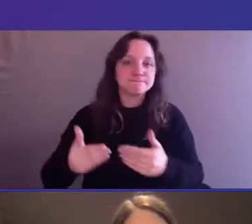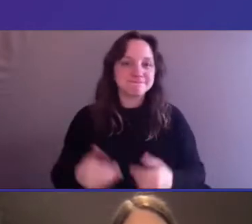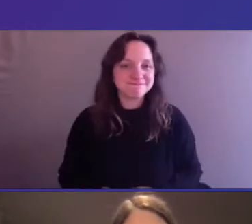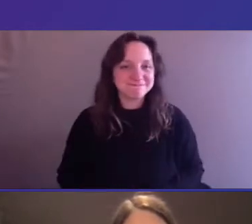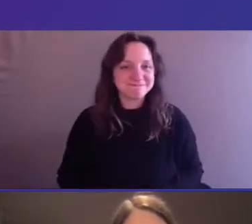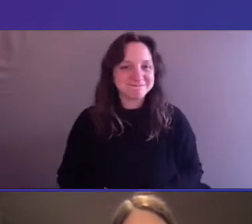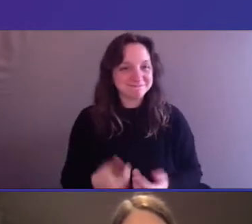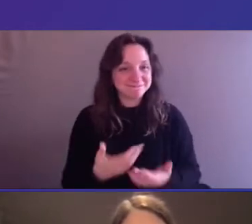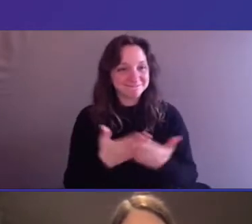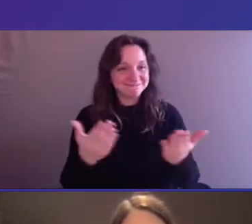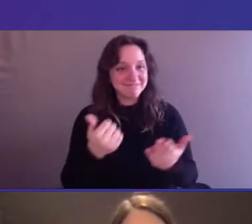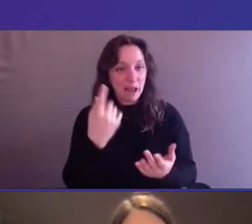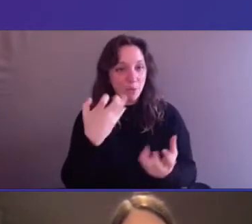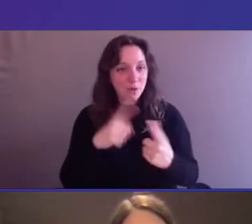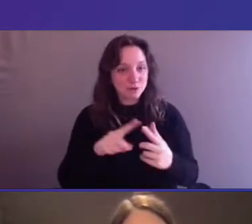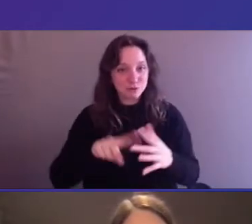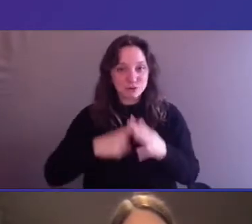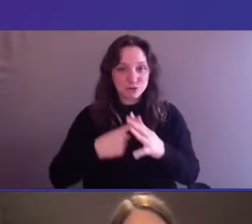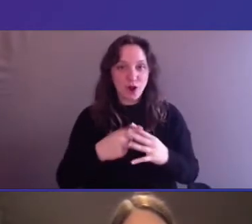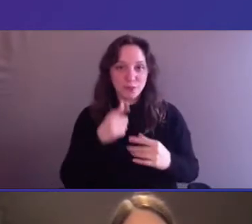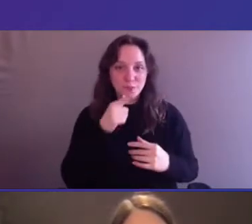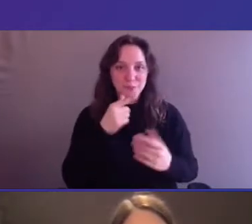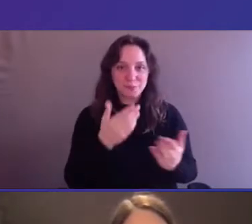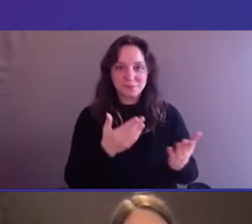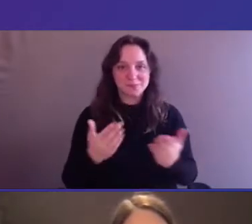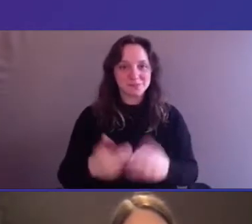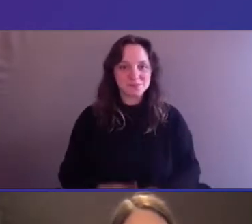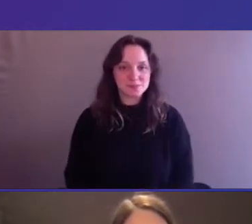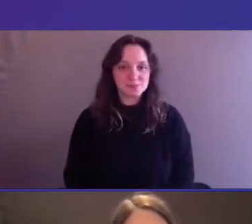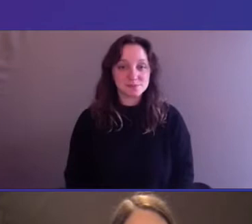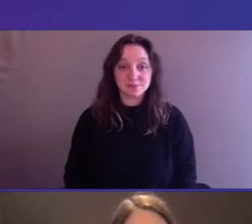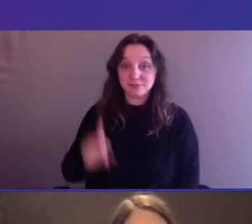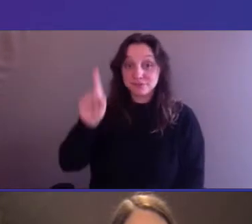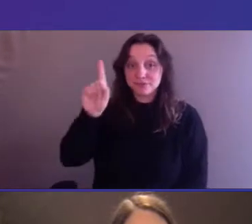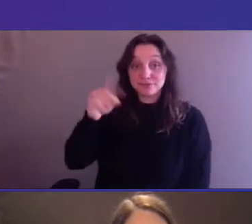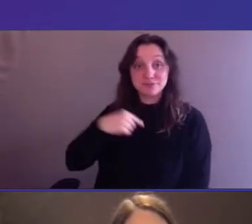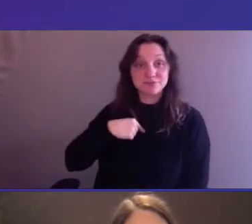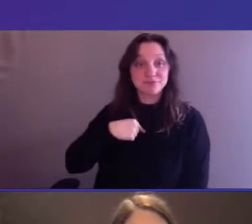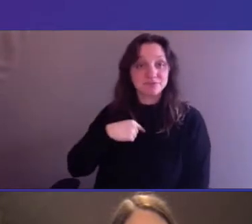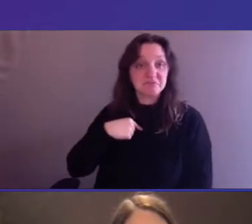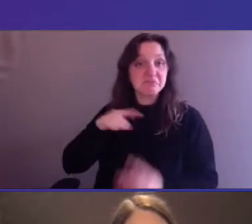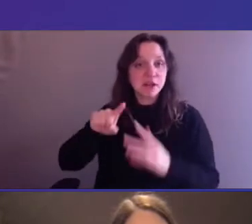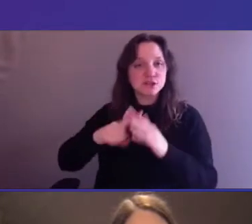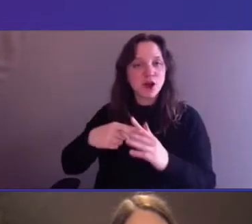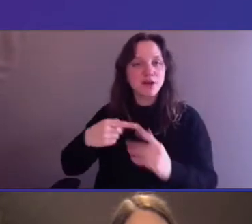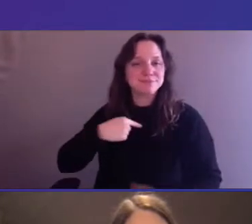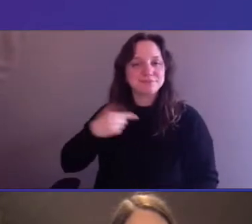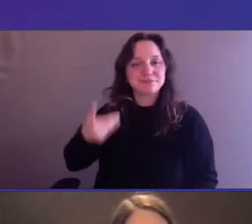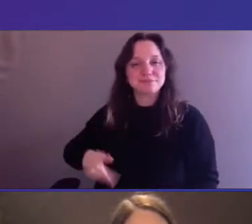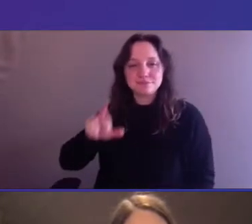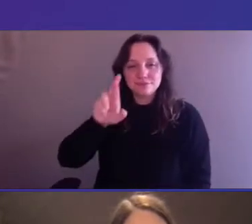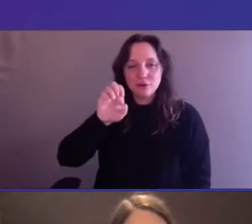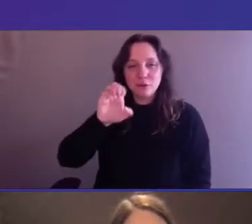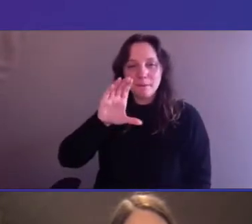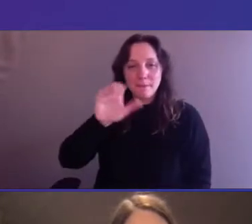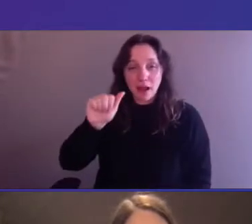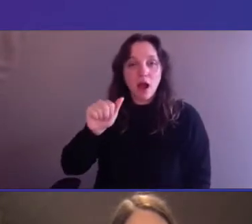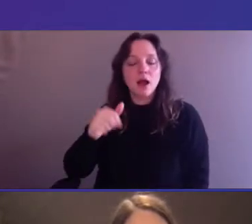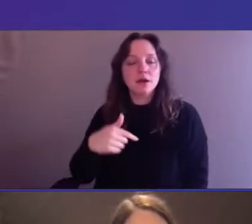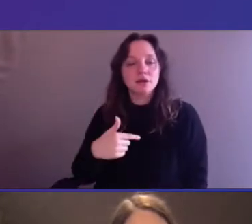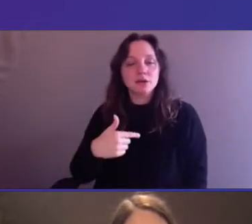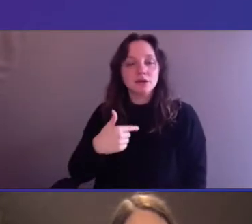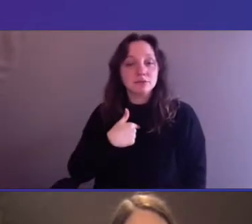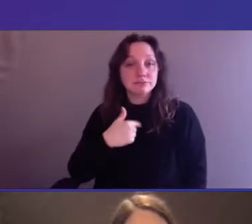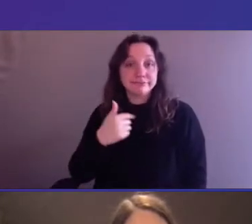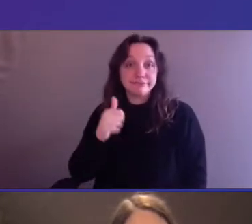want to give us a start? I'll jump in. This is Rebecca speaking. I am